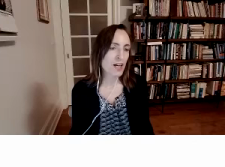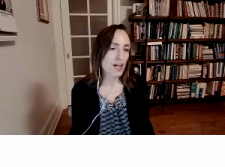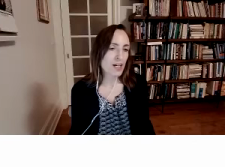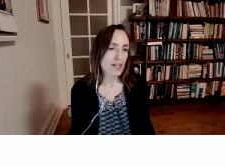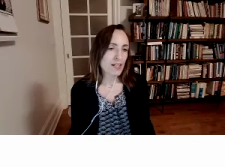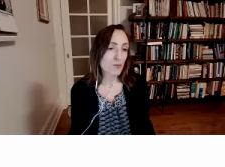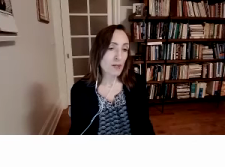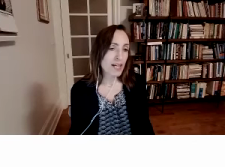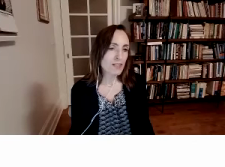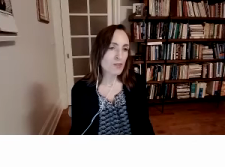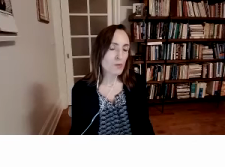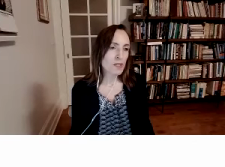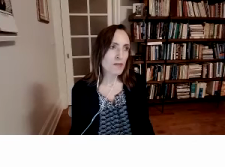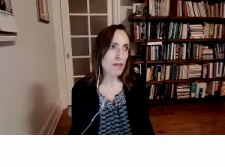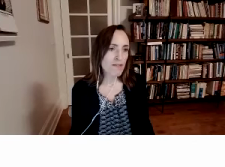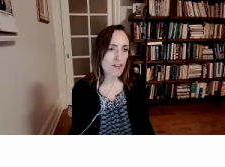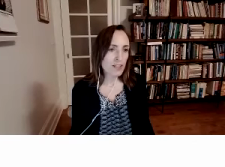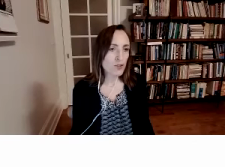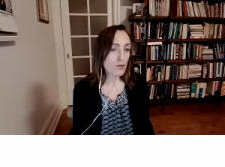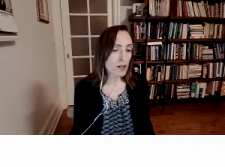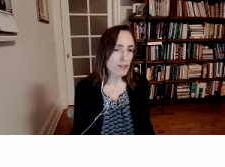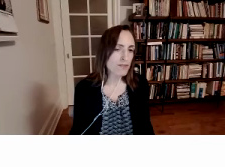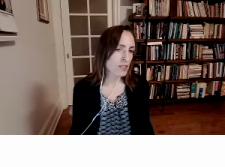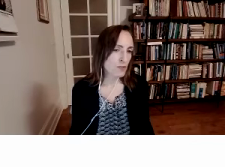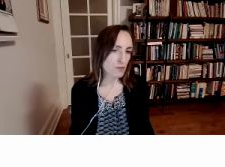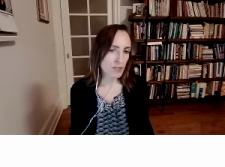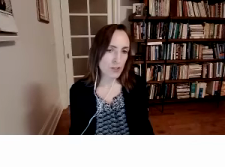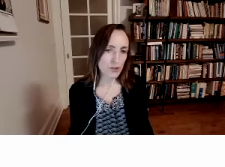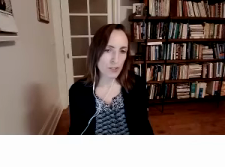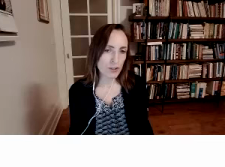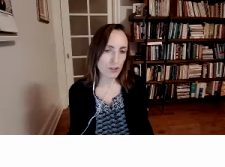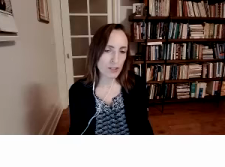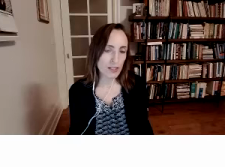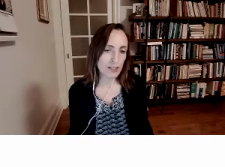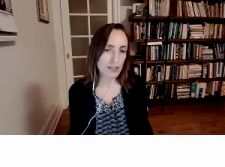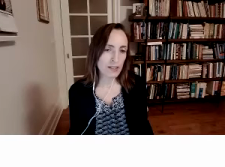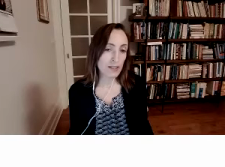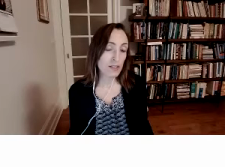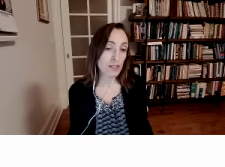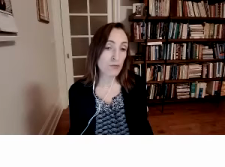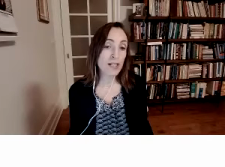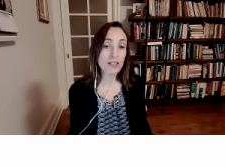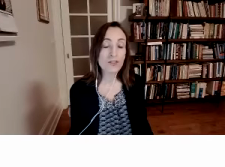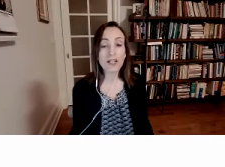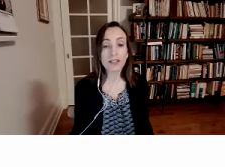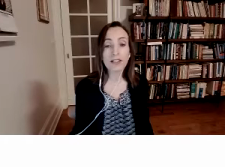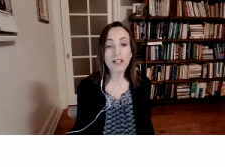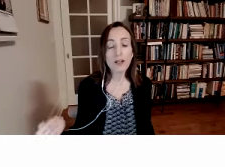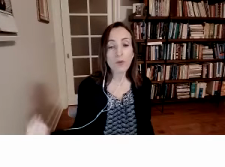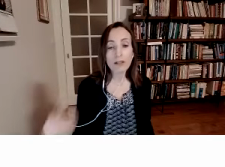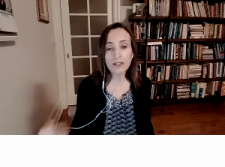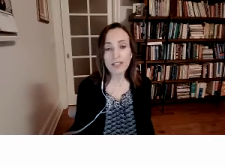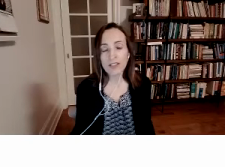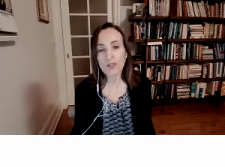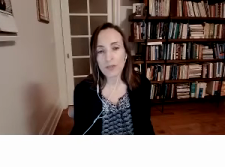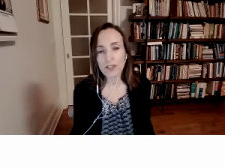analysis. On the one hand, we may find stronger effects of information structure in the ratings done